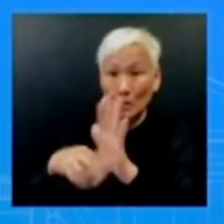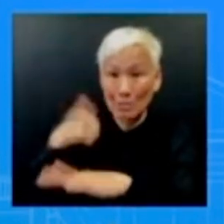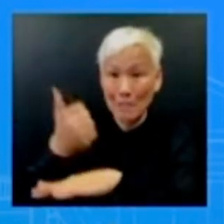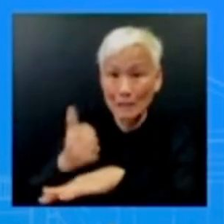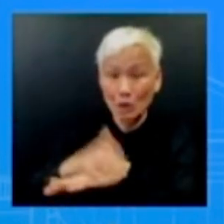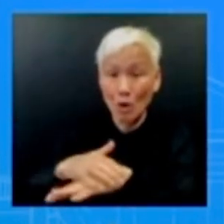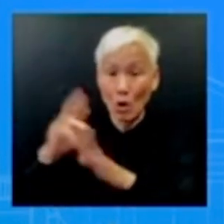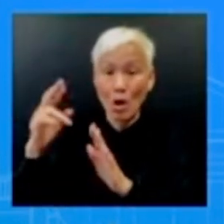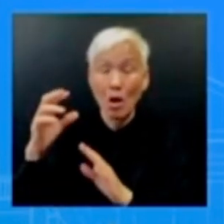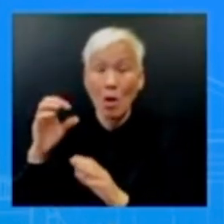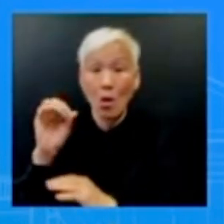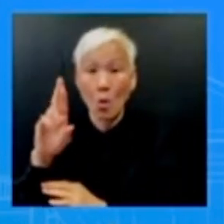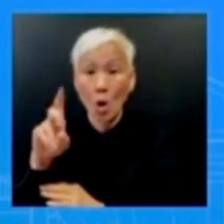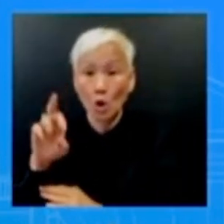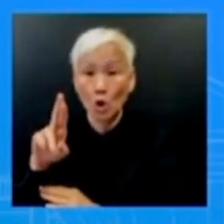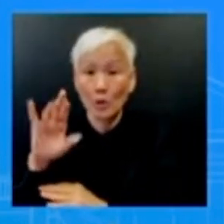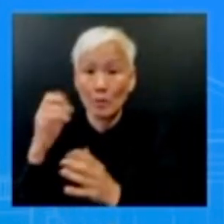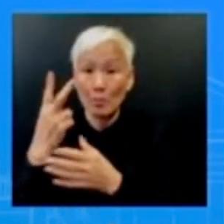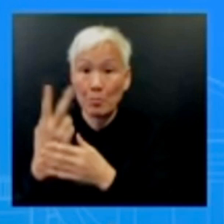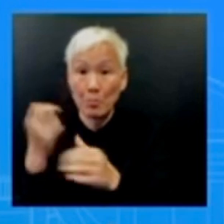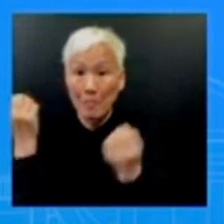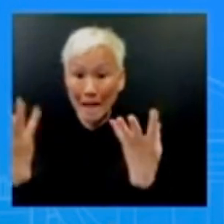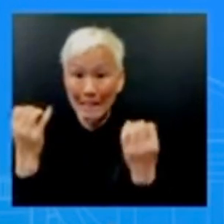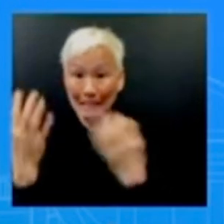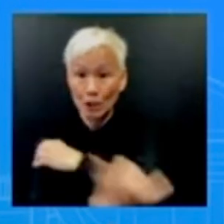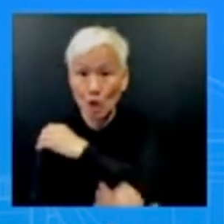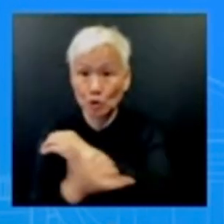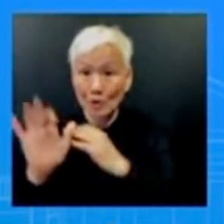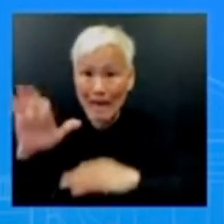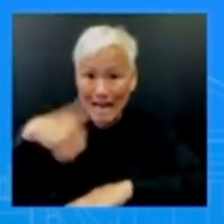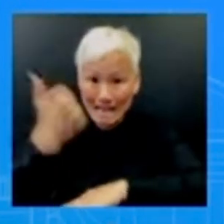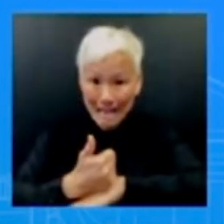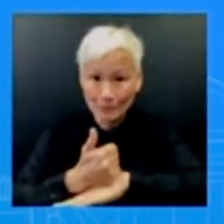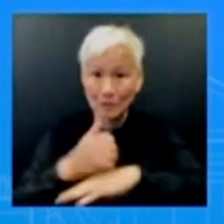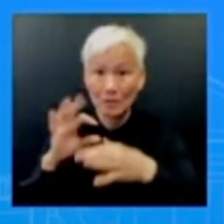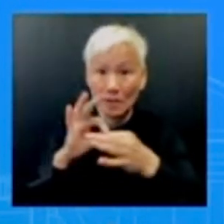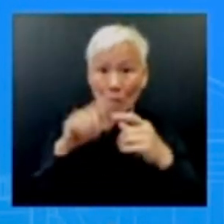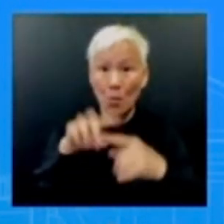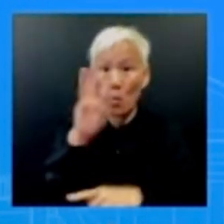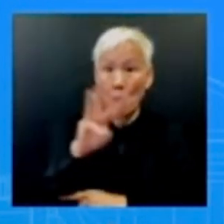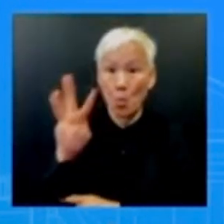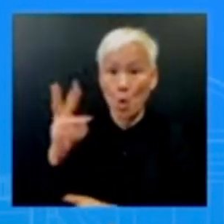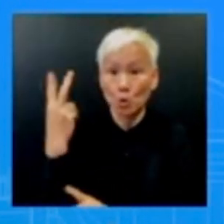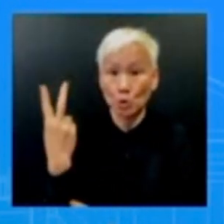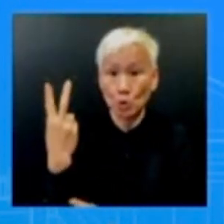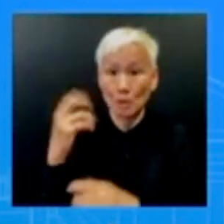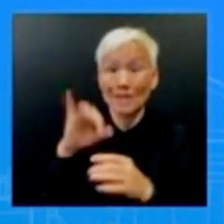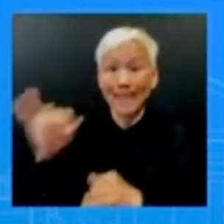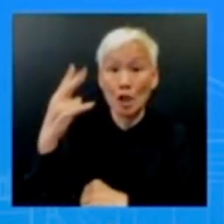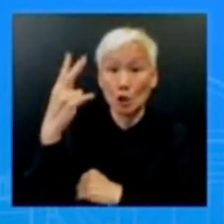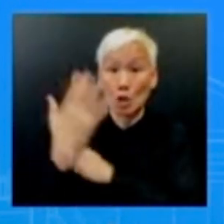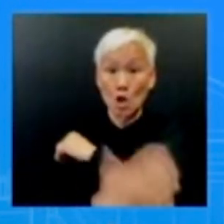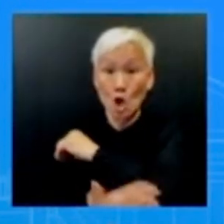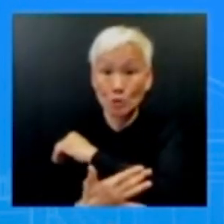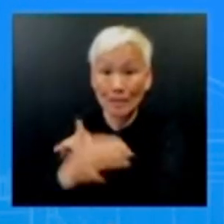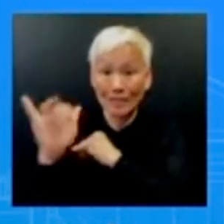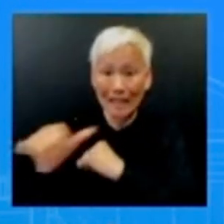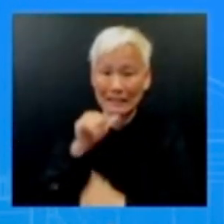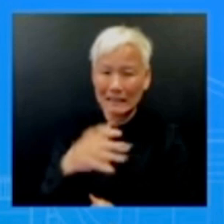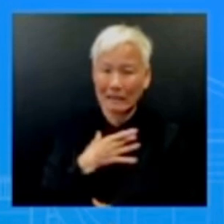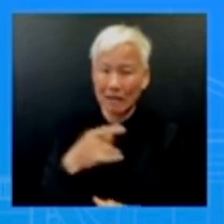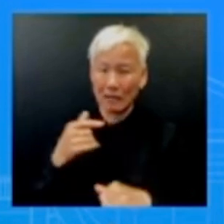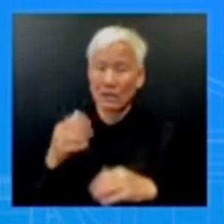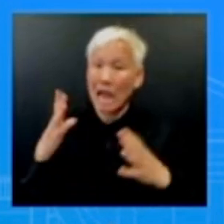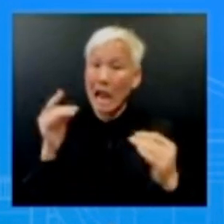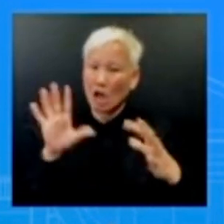II, and these two countries, they don't like that much. And they'd like to challenge it. And in China's case in particular, they certainly would like to